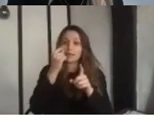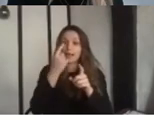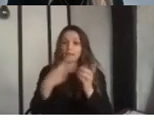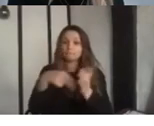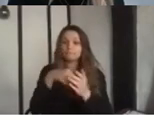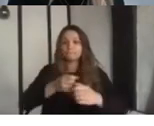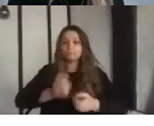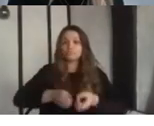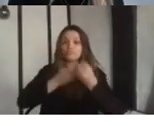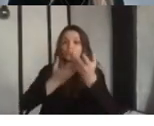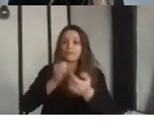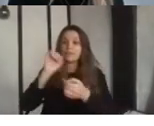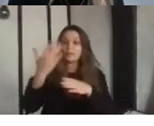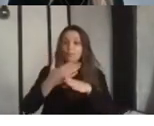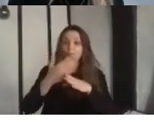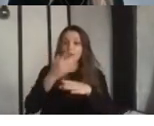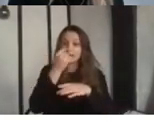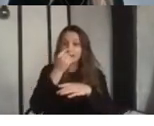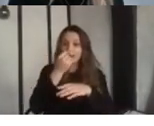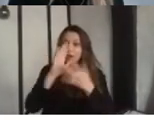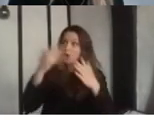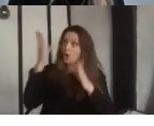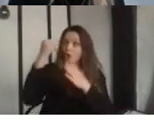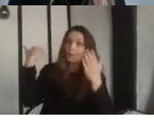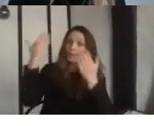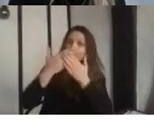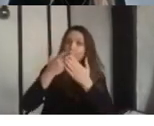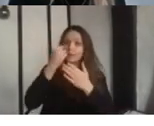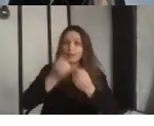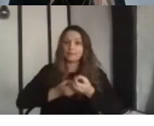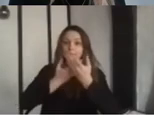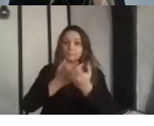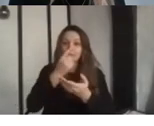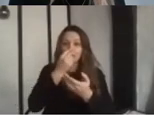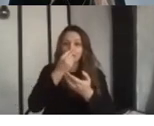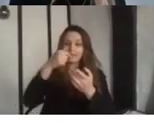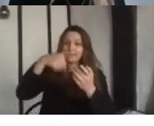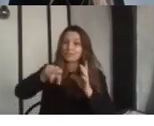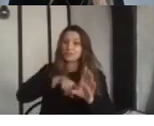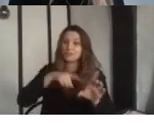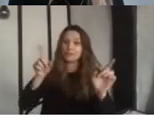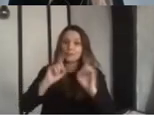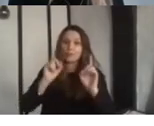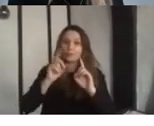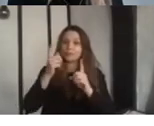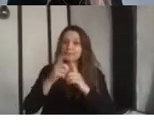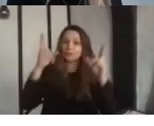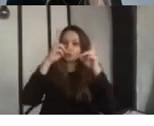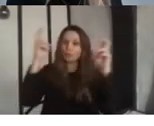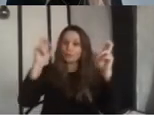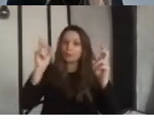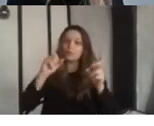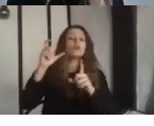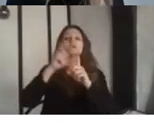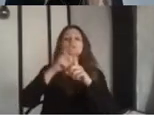they have learned and then gain from text. This year is based on diversity.